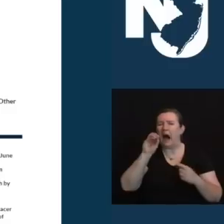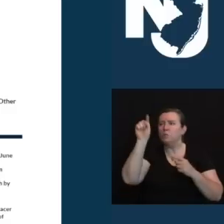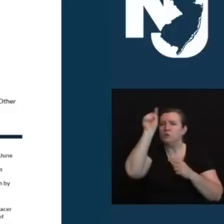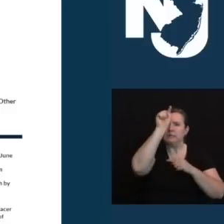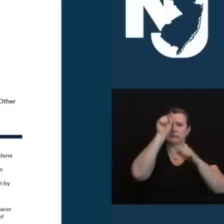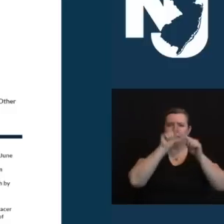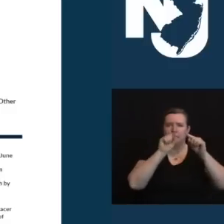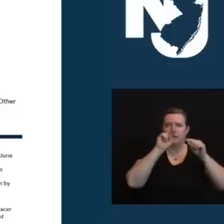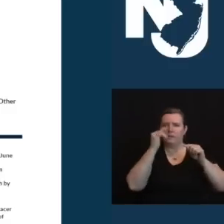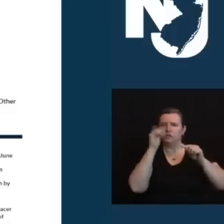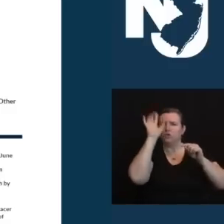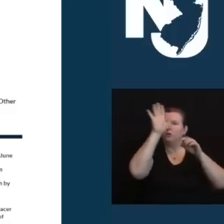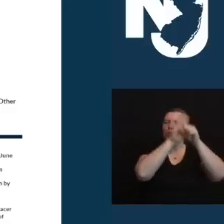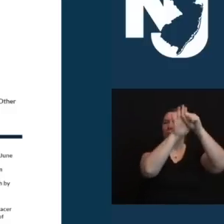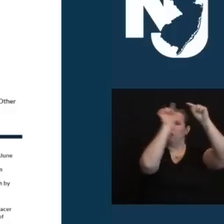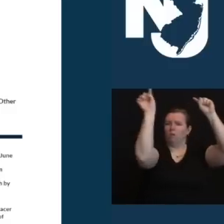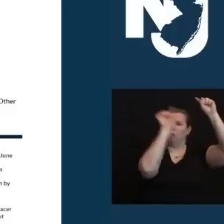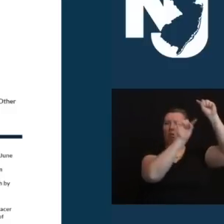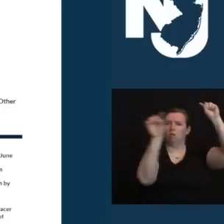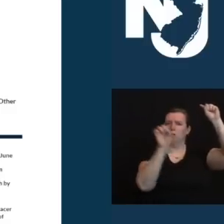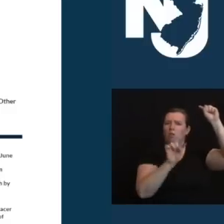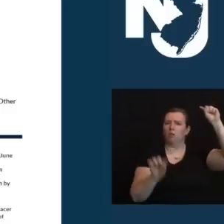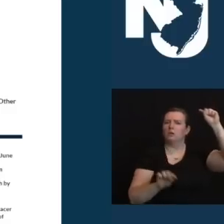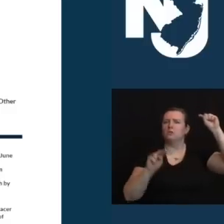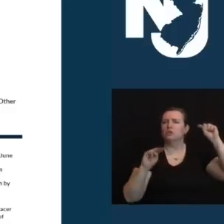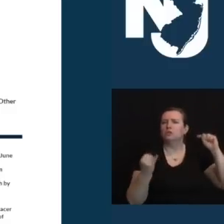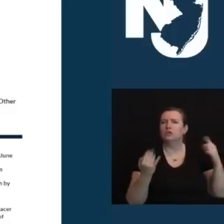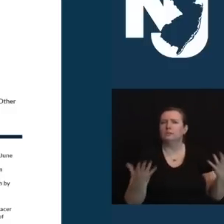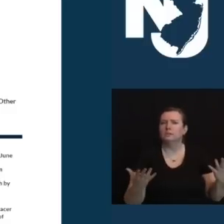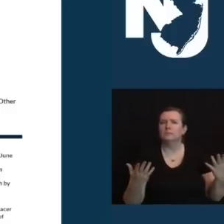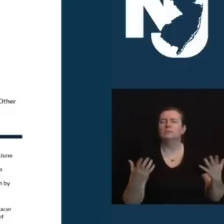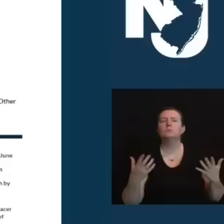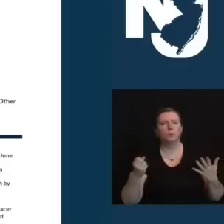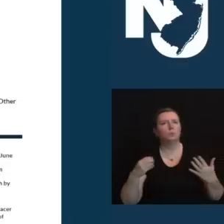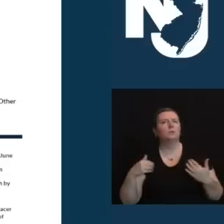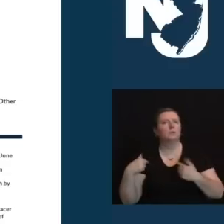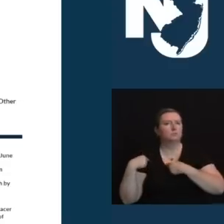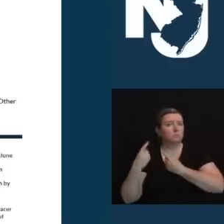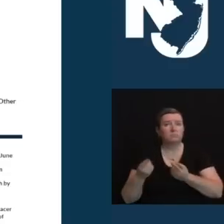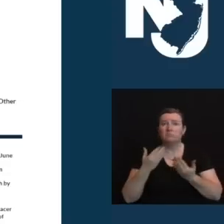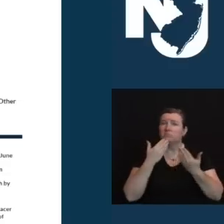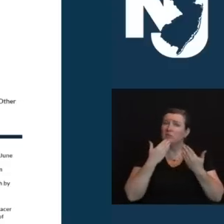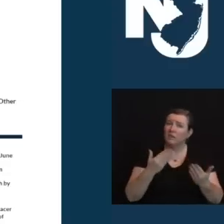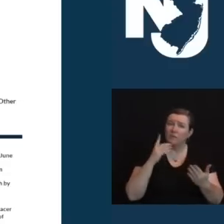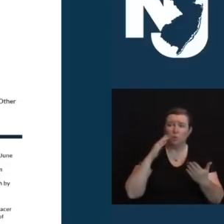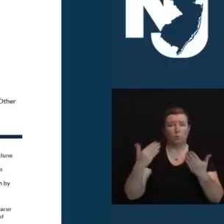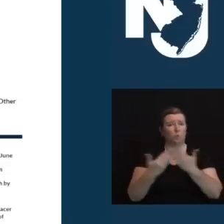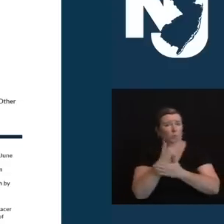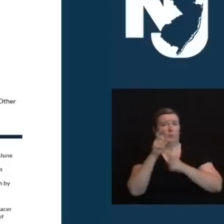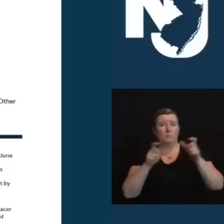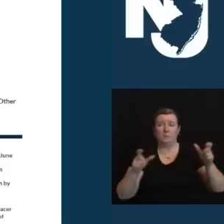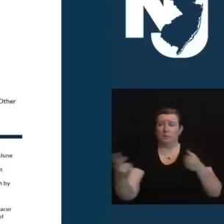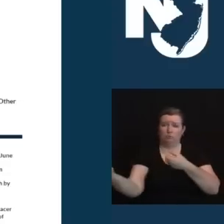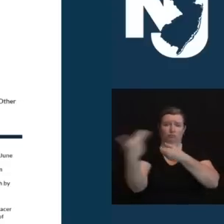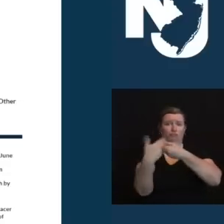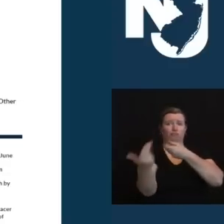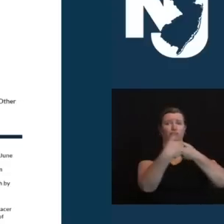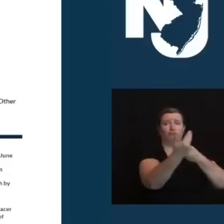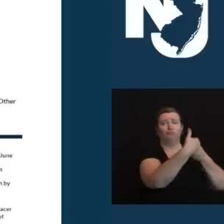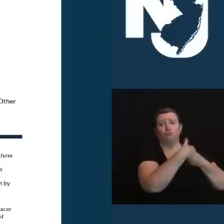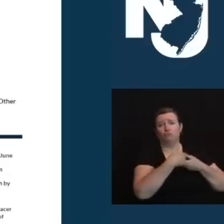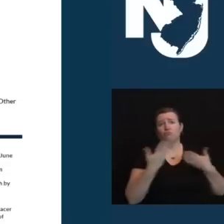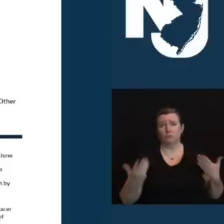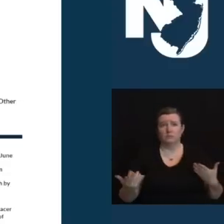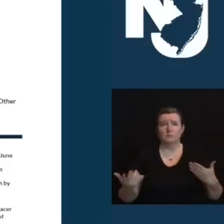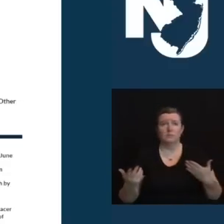field battling on our behalf, and hats off to them, as well as to the new signees. What this means is we are continually building